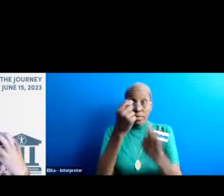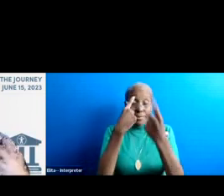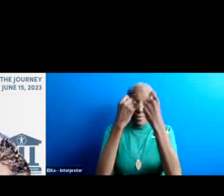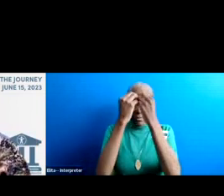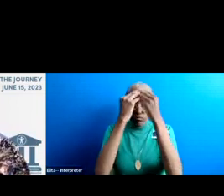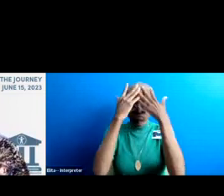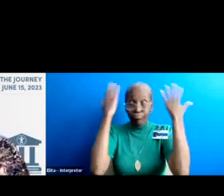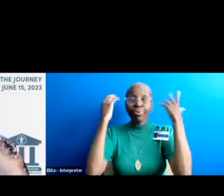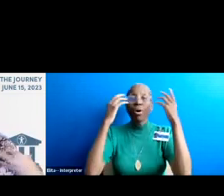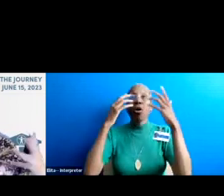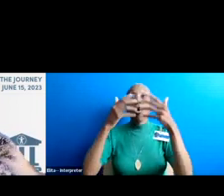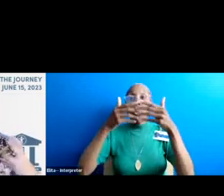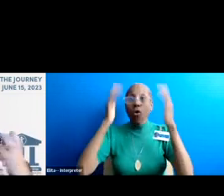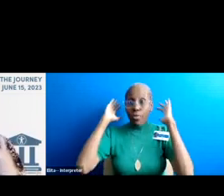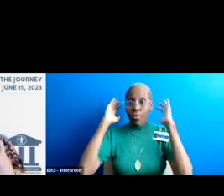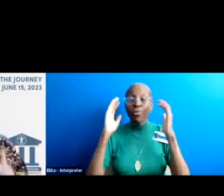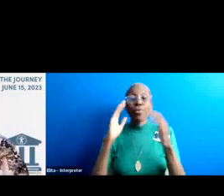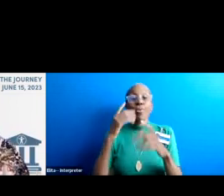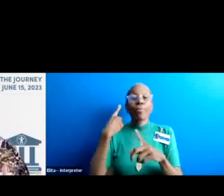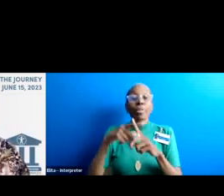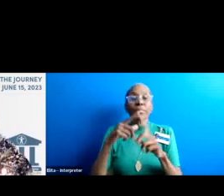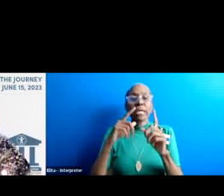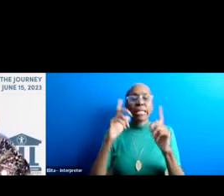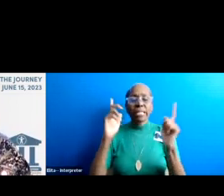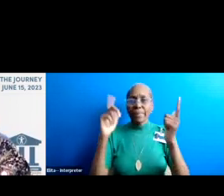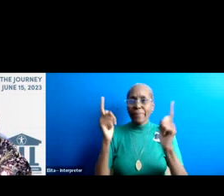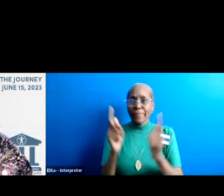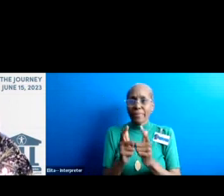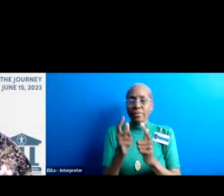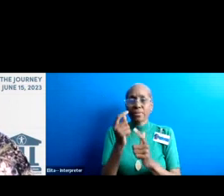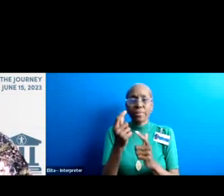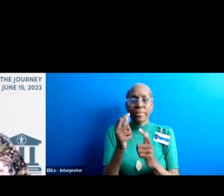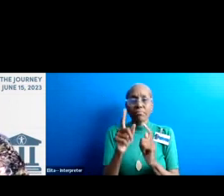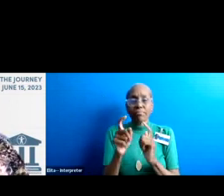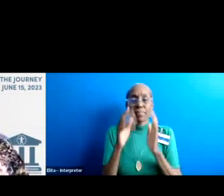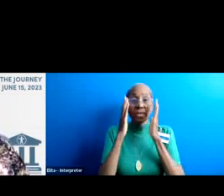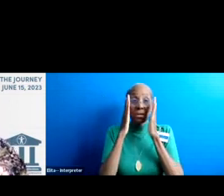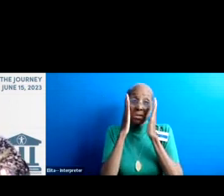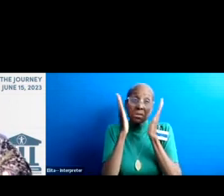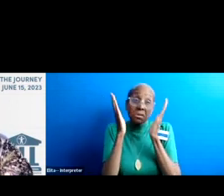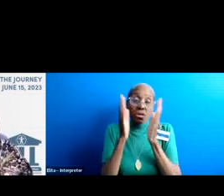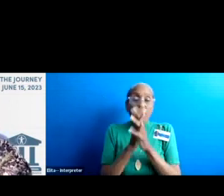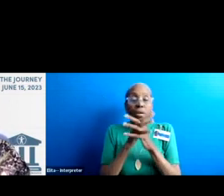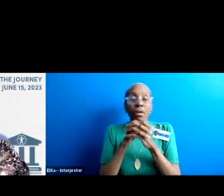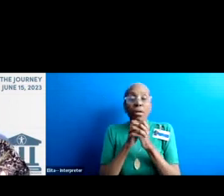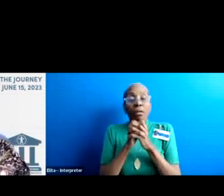one of the first things that I see. Can we slim this down a little bit? but that can be more of